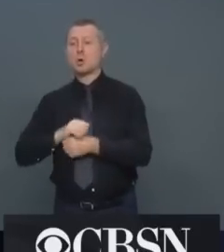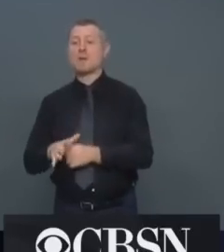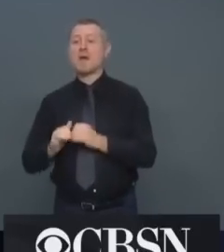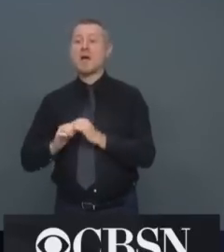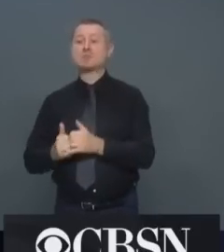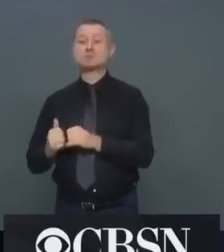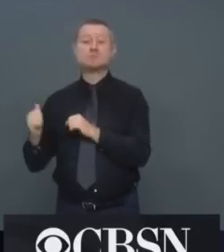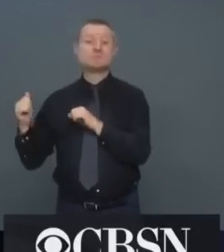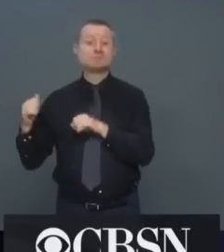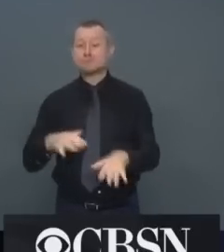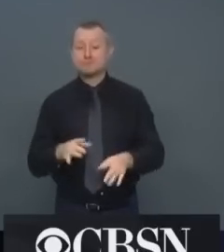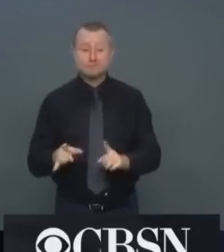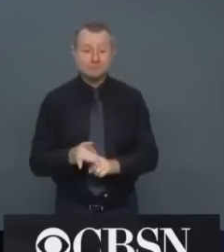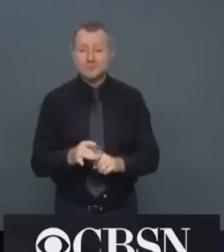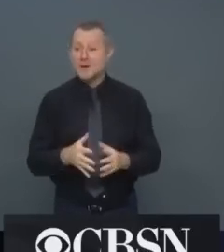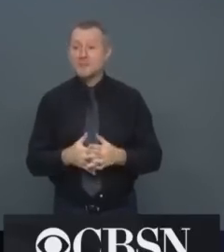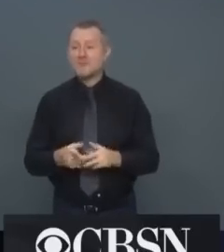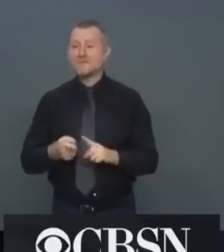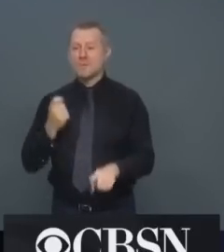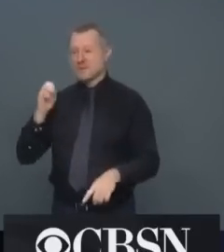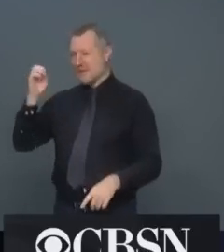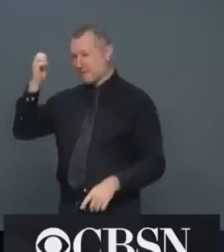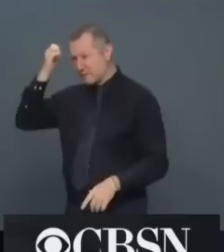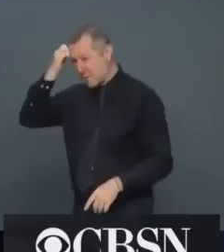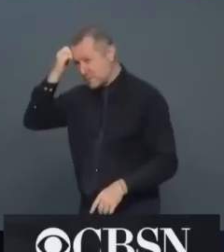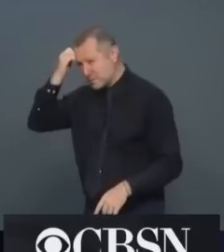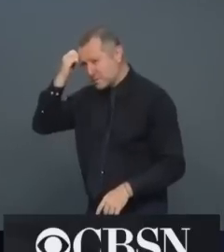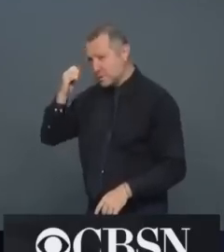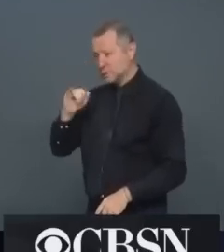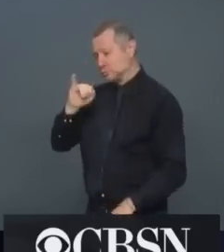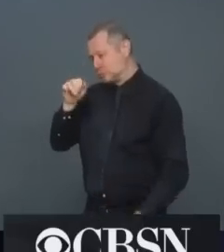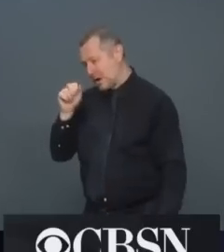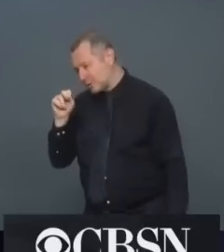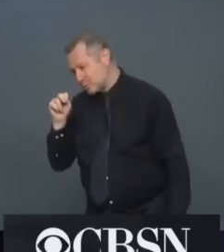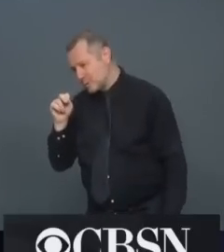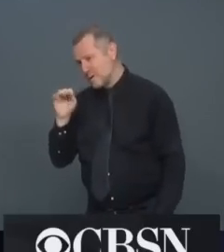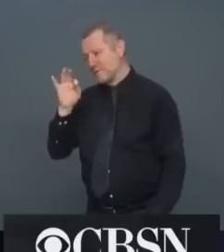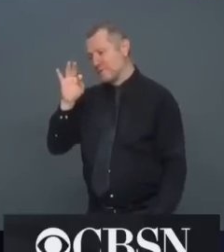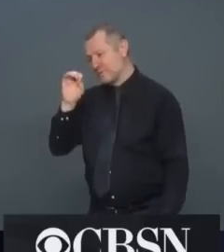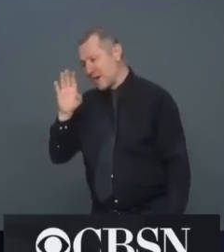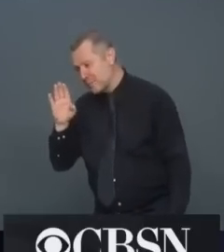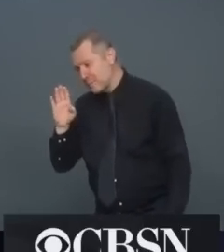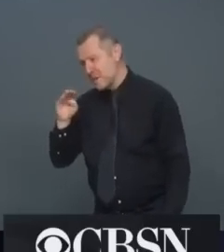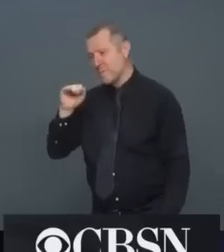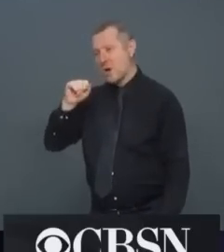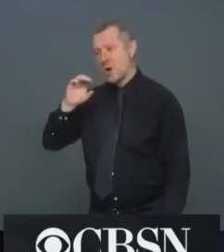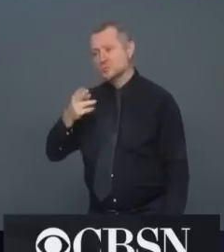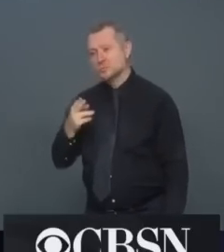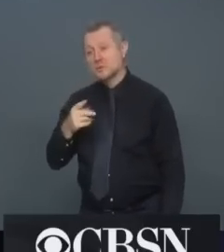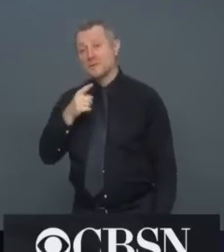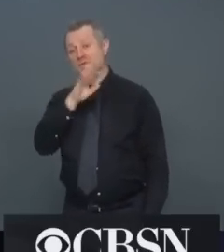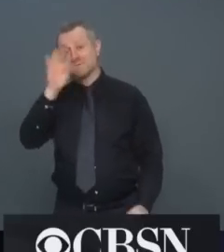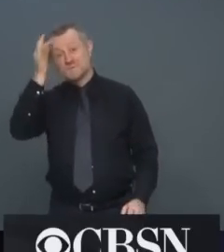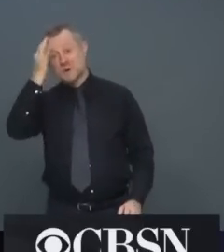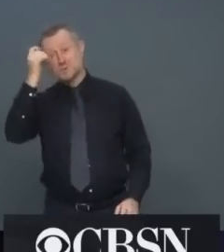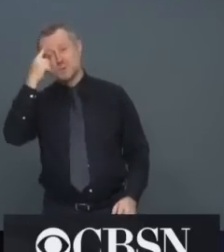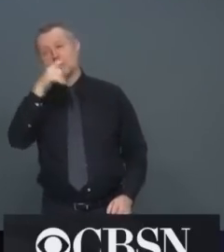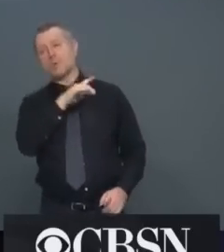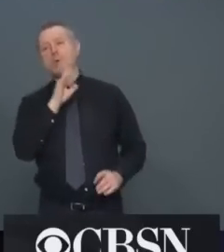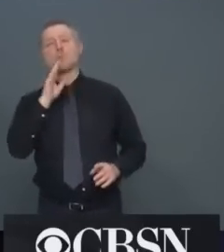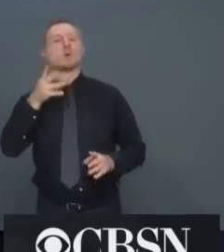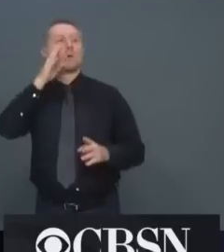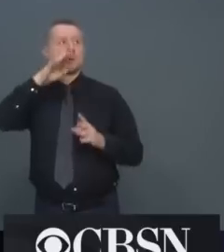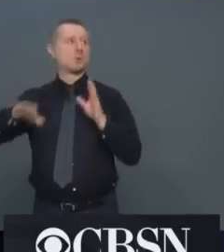in January and February and March? That was your negligence, federal government.